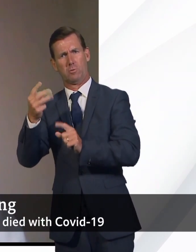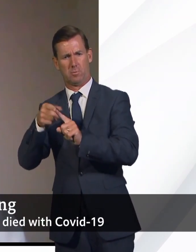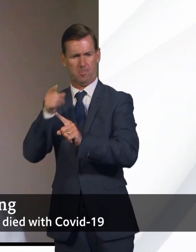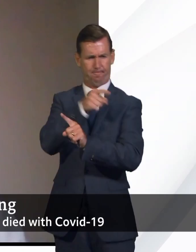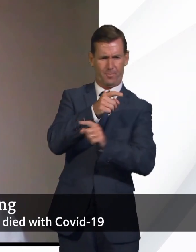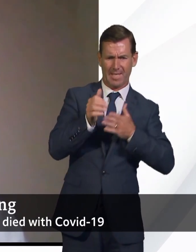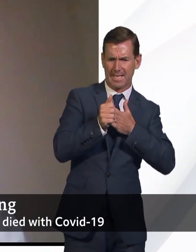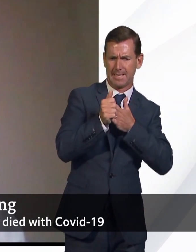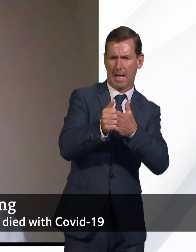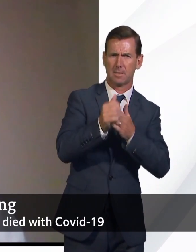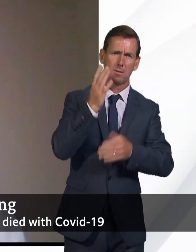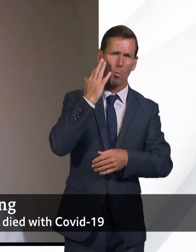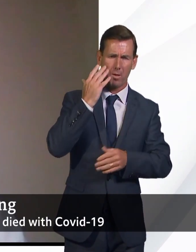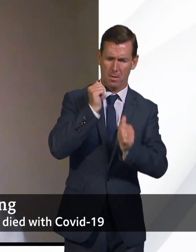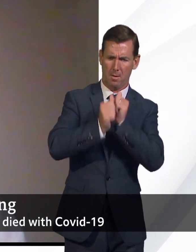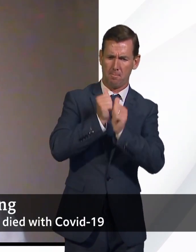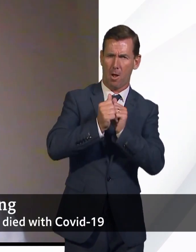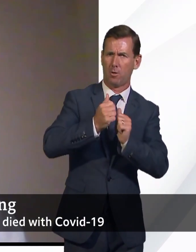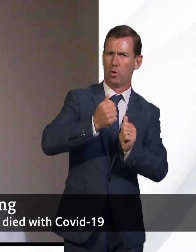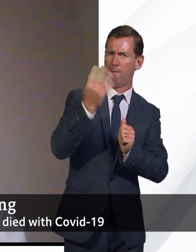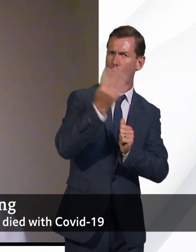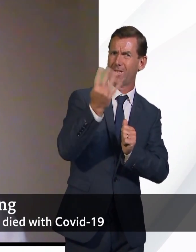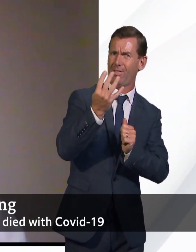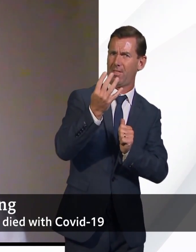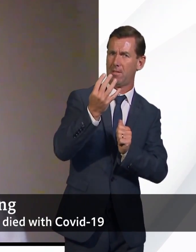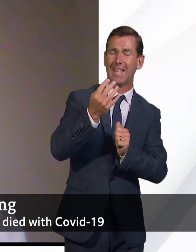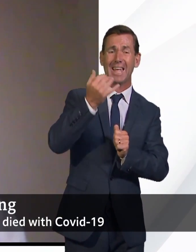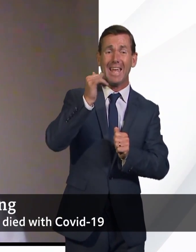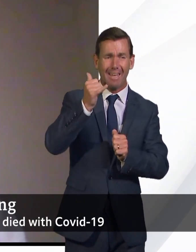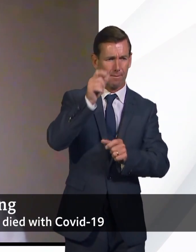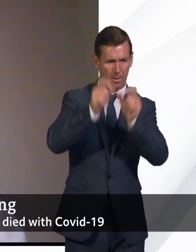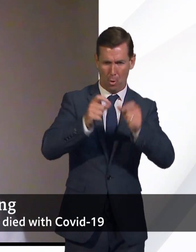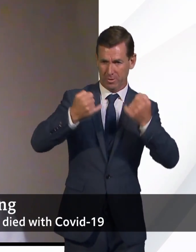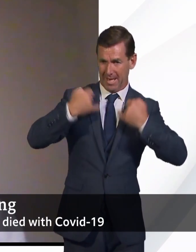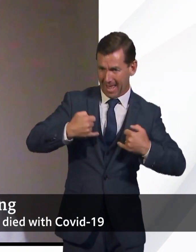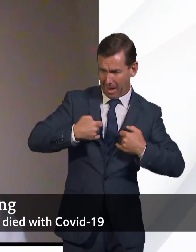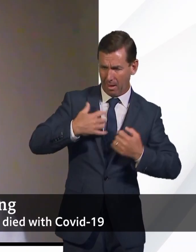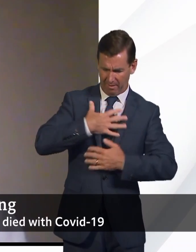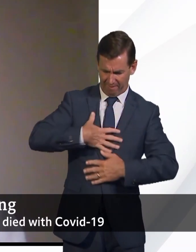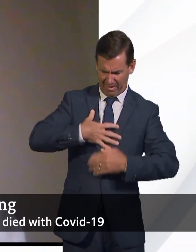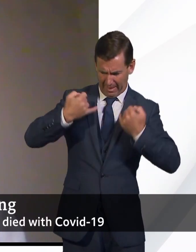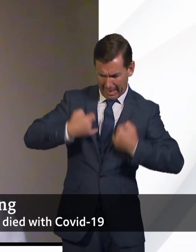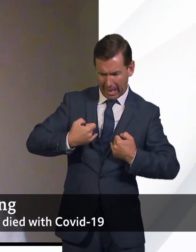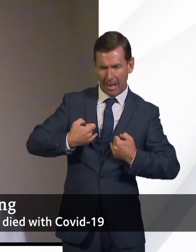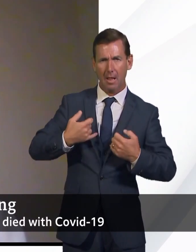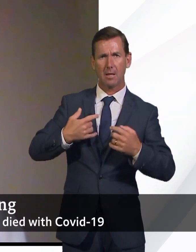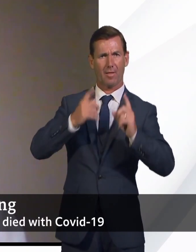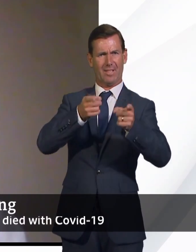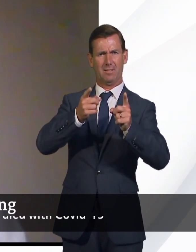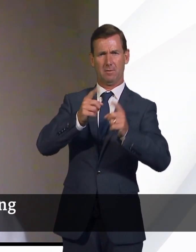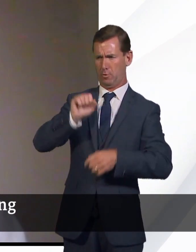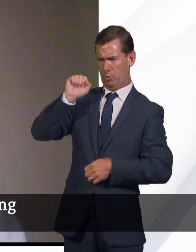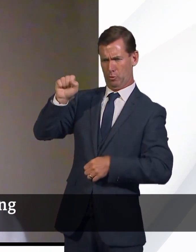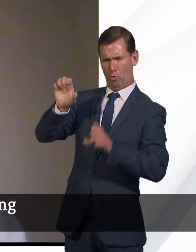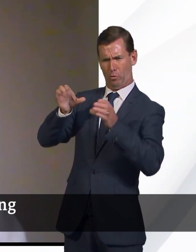a restriction only on people infected with COVID and those feeling sick. Your own department told us that the only directive on